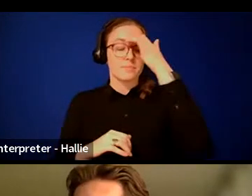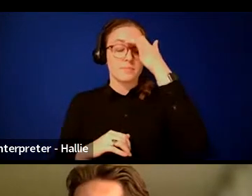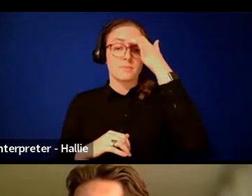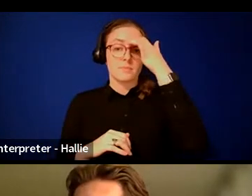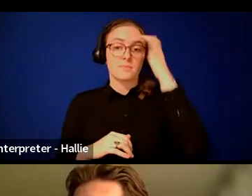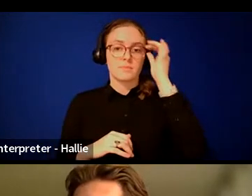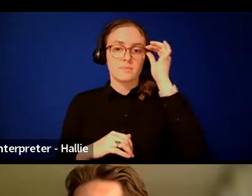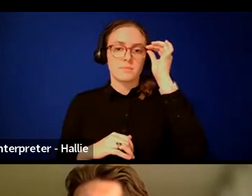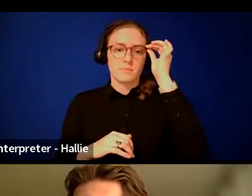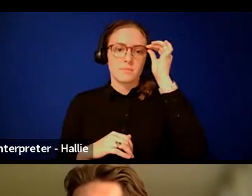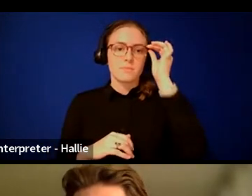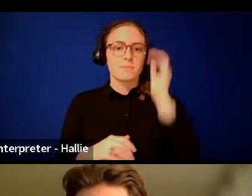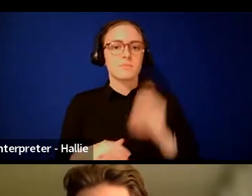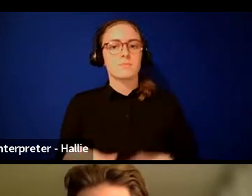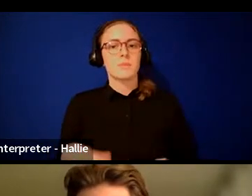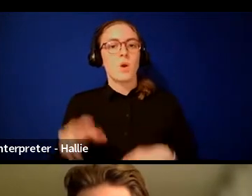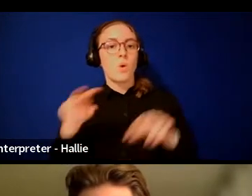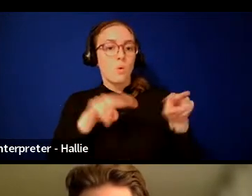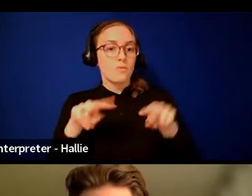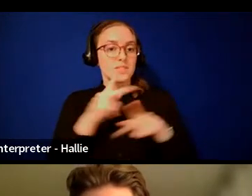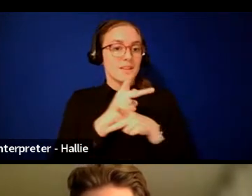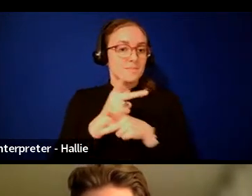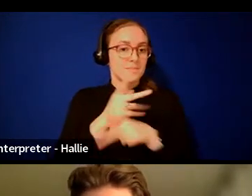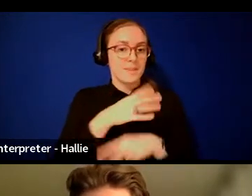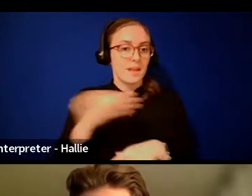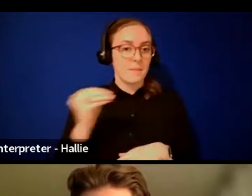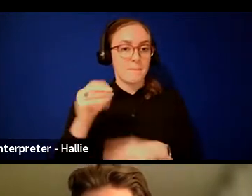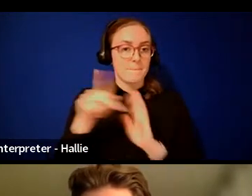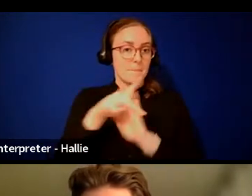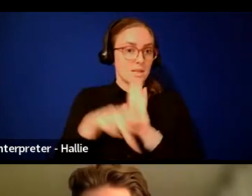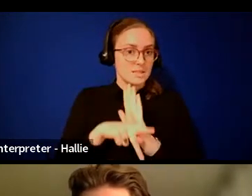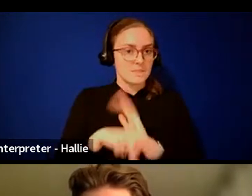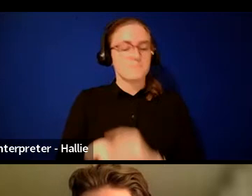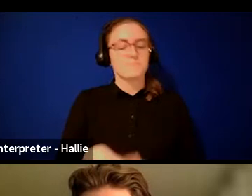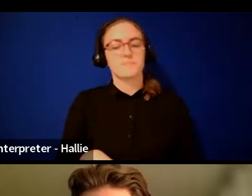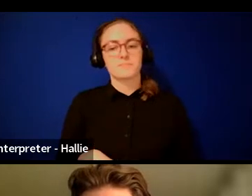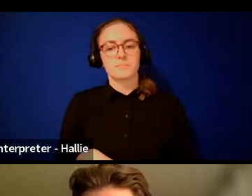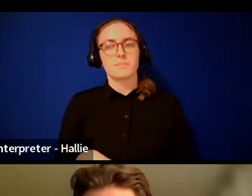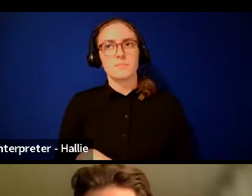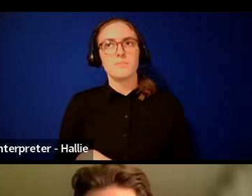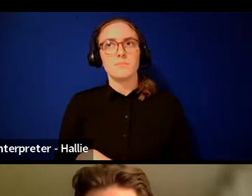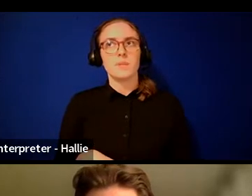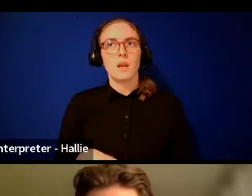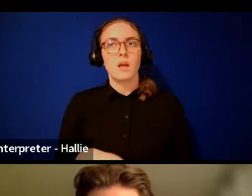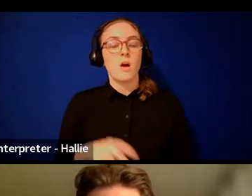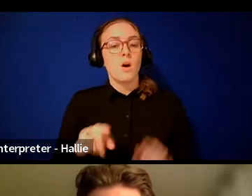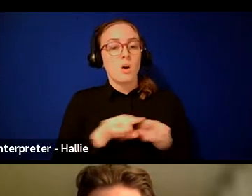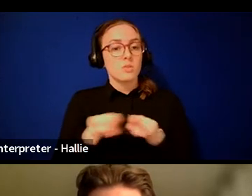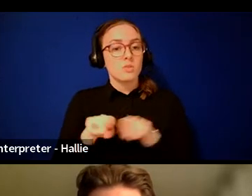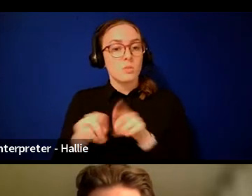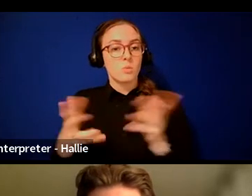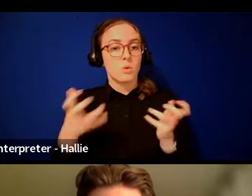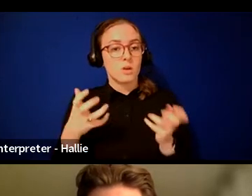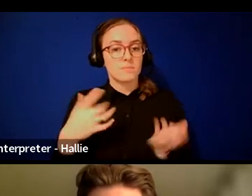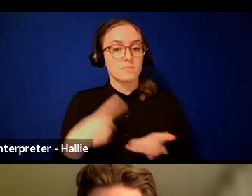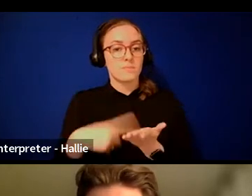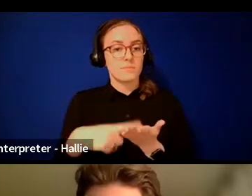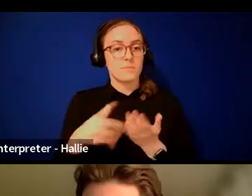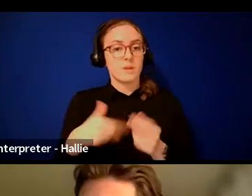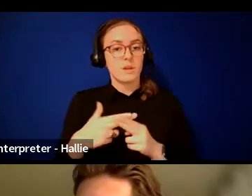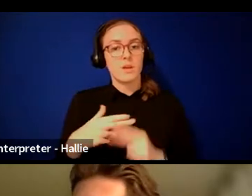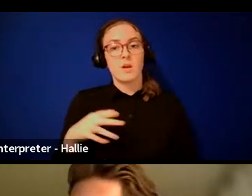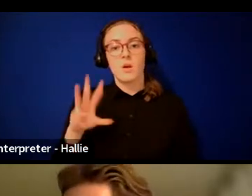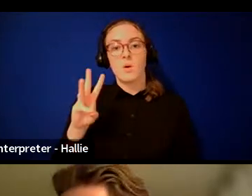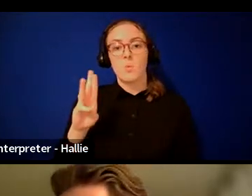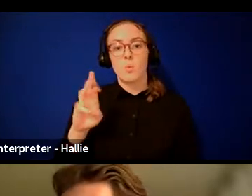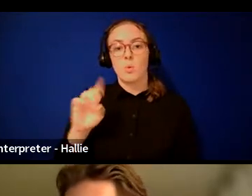oversight and policy. And I also want to go into the Ward 5